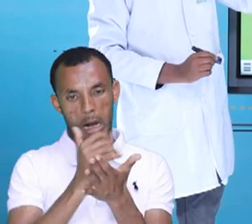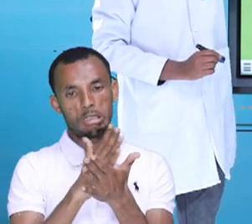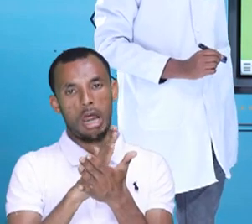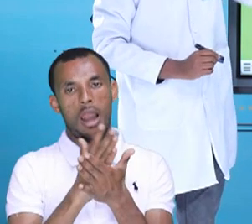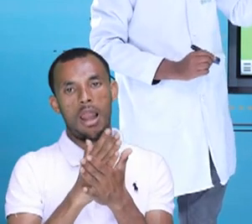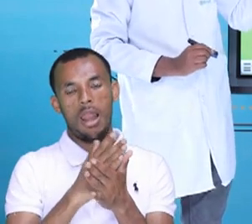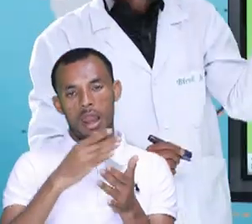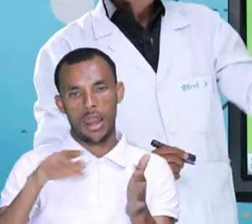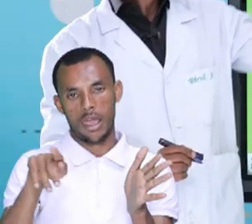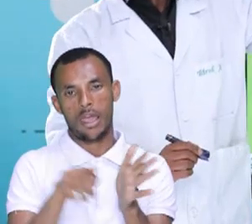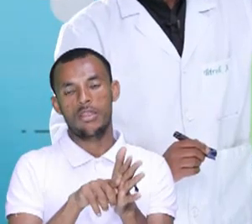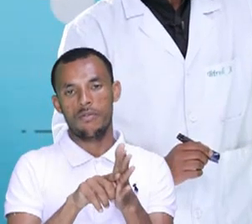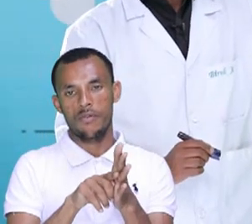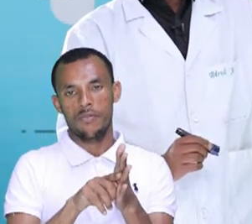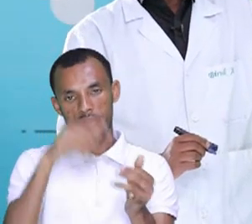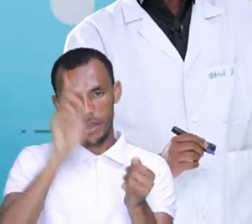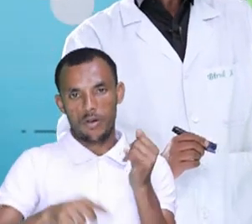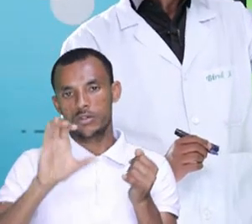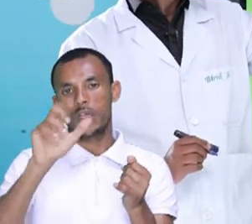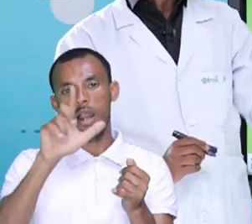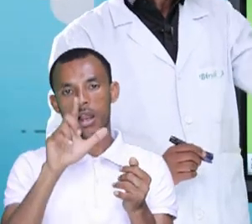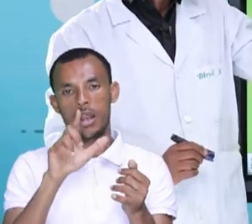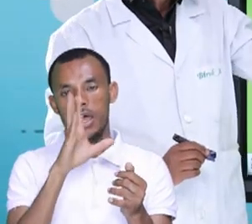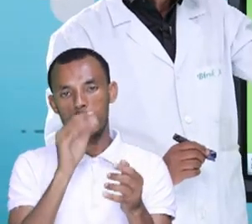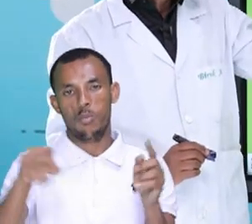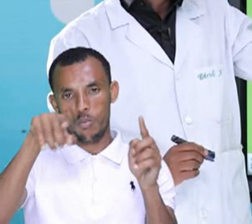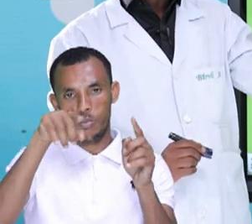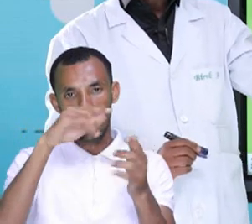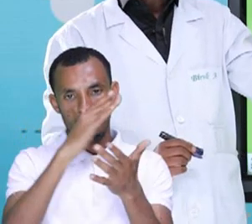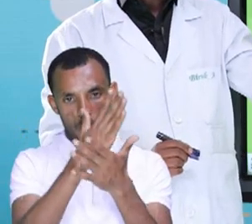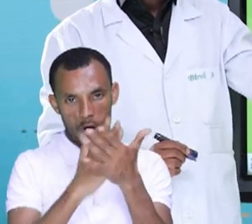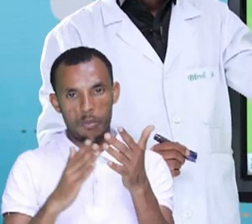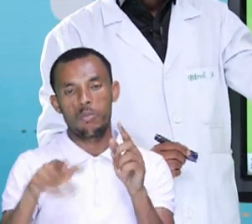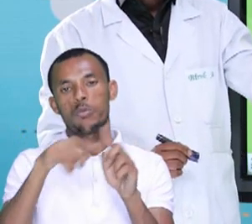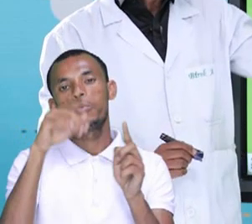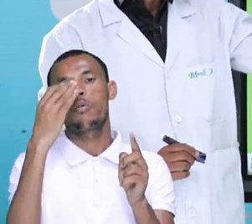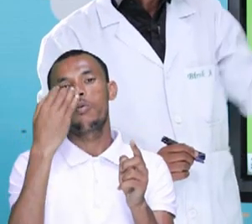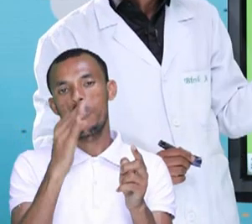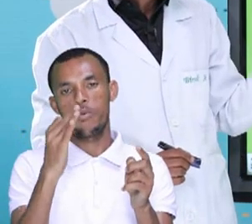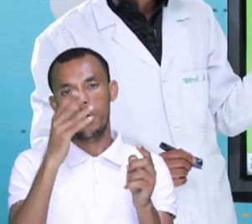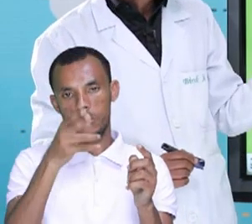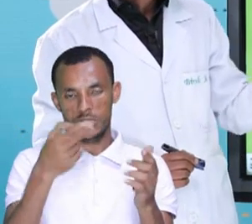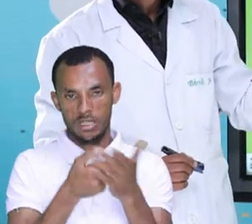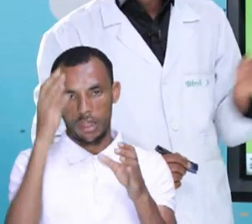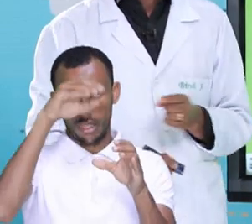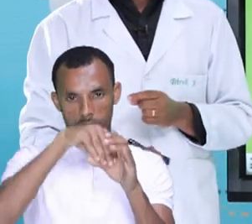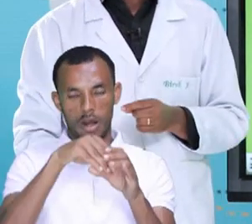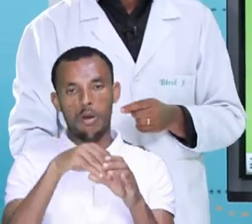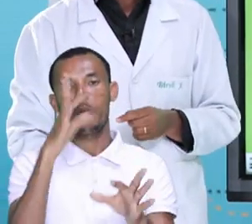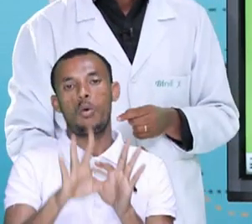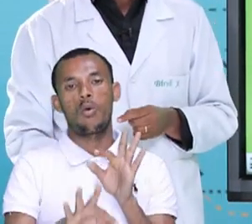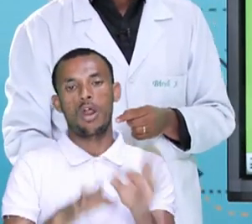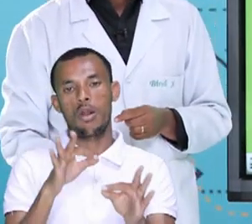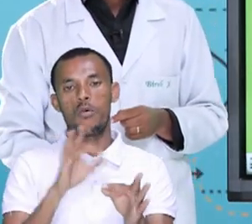chlorine atom attached to the partially positive end of hydrogen atom. Therefore, this is intermolecular force. This intermolecular force is